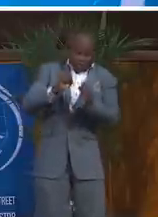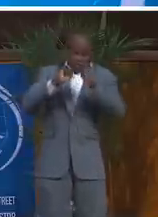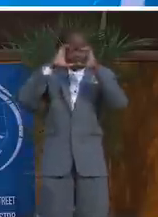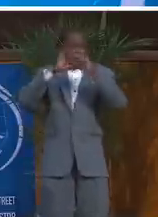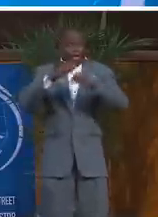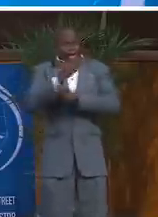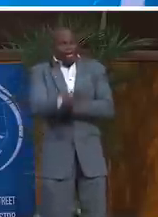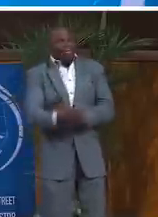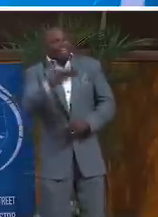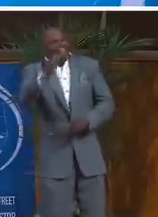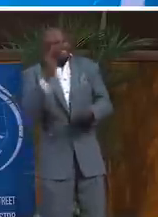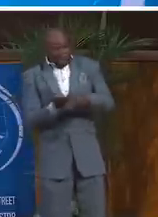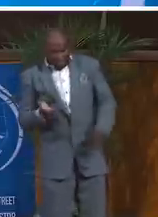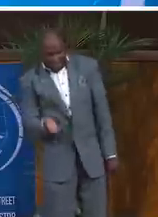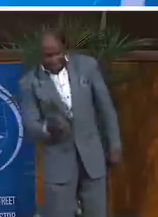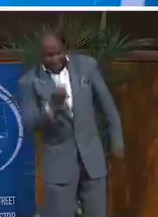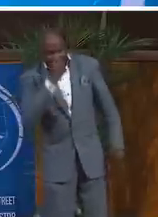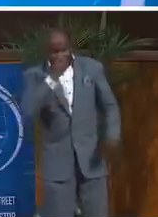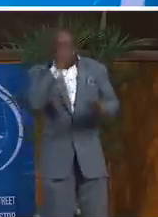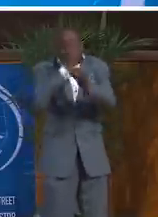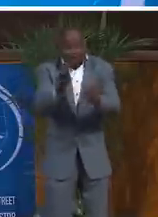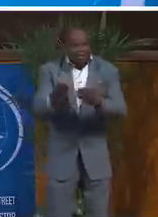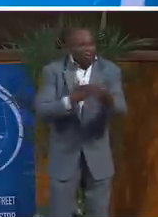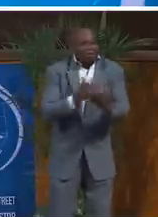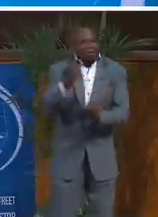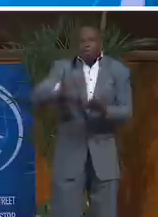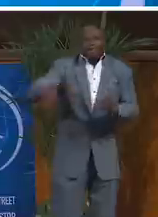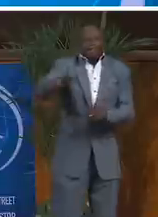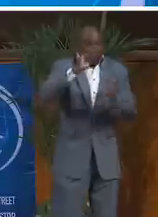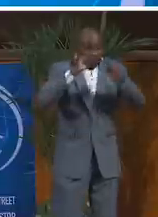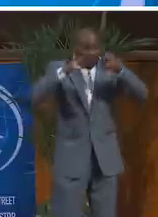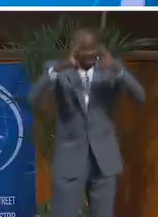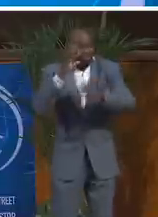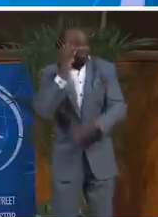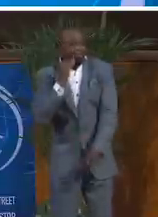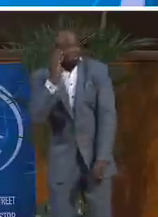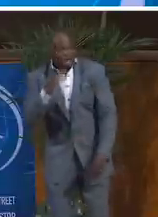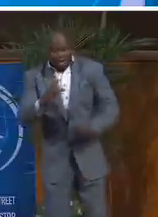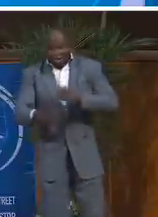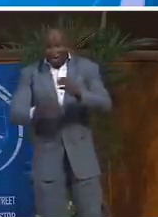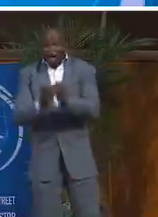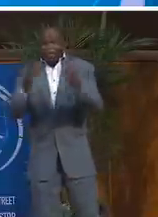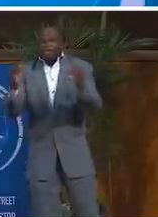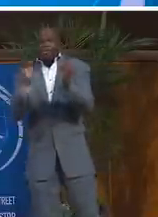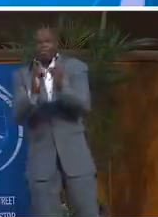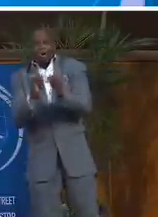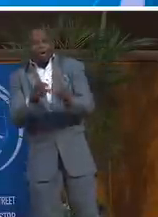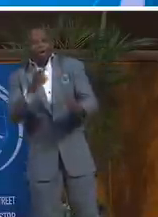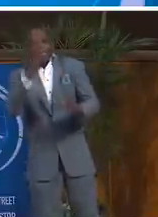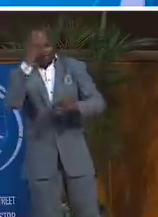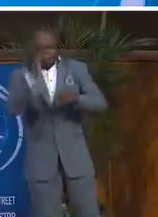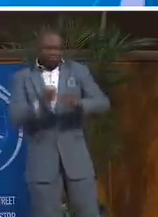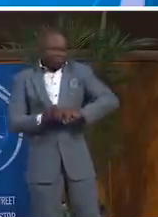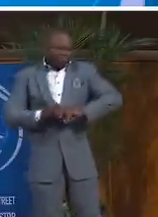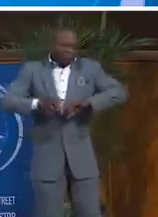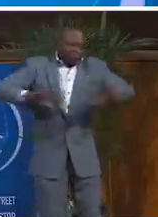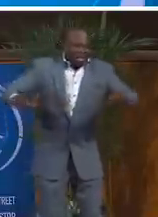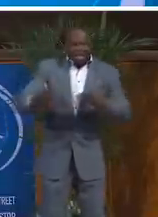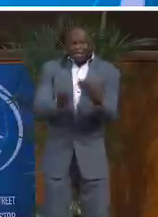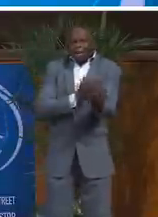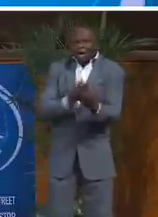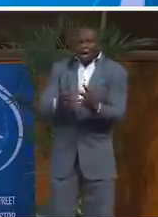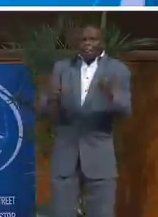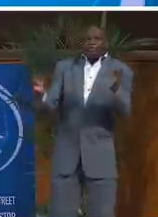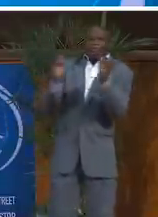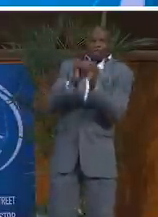hell, God is with me. And I want you to know, no matter what you wake up to, no matter how much more the virus has spread, no matter how much